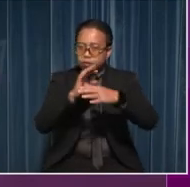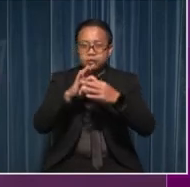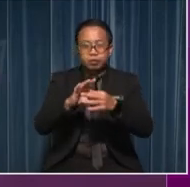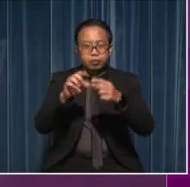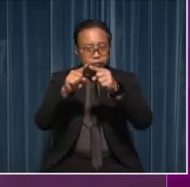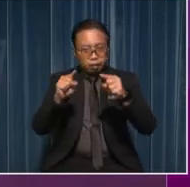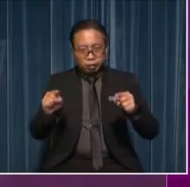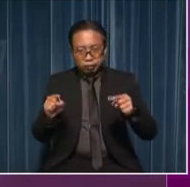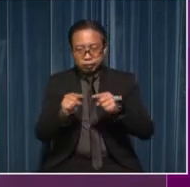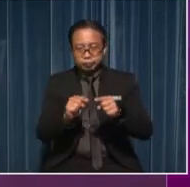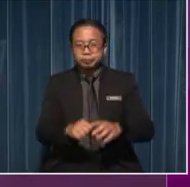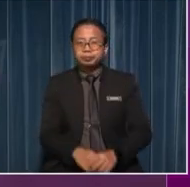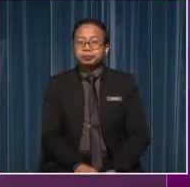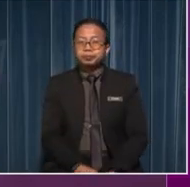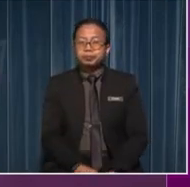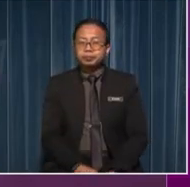prism.